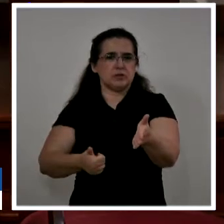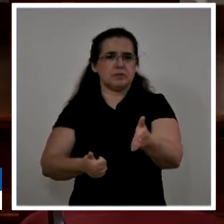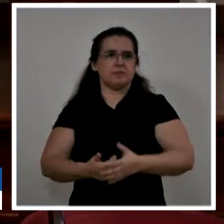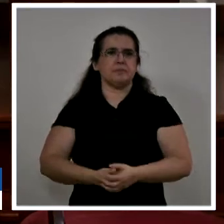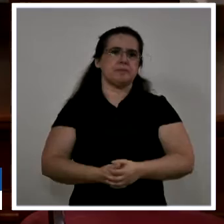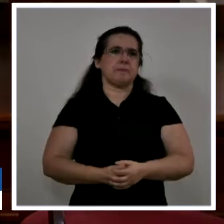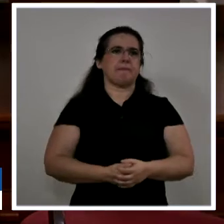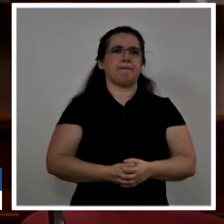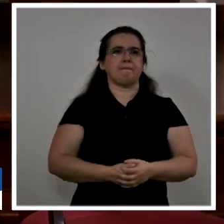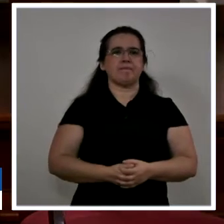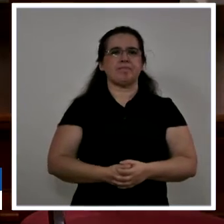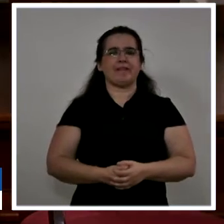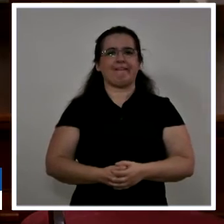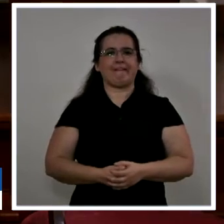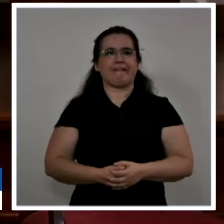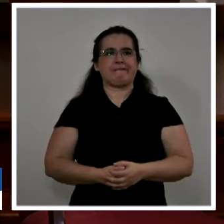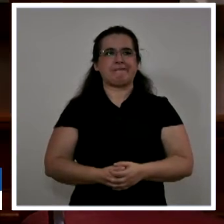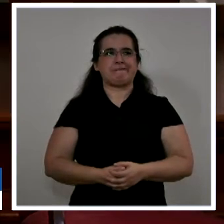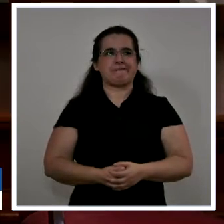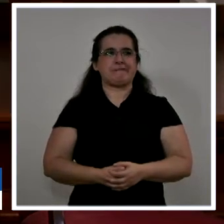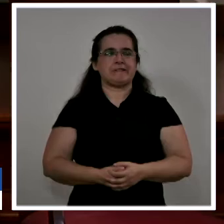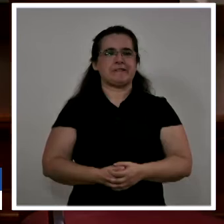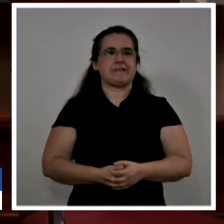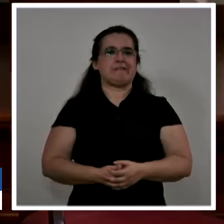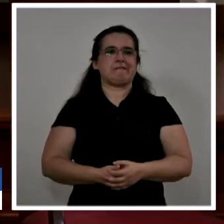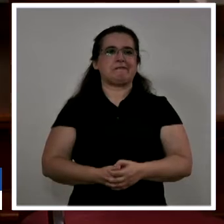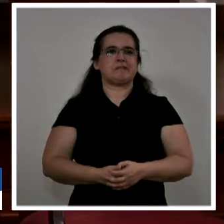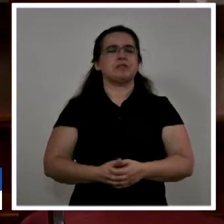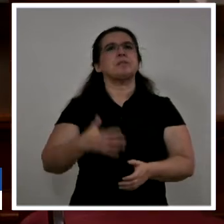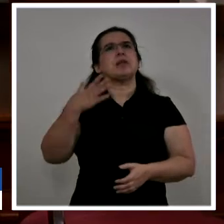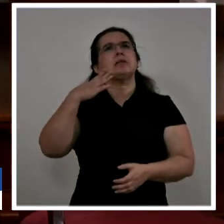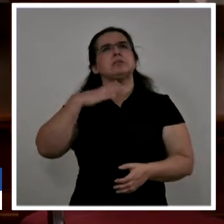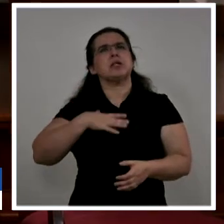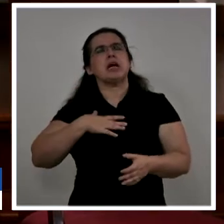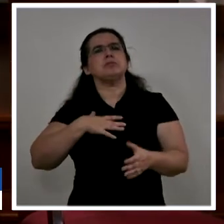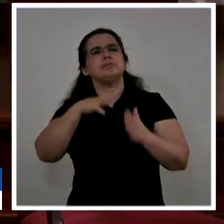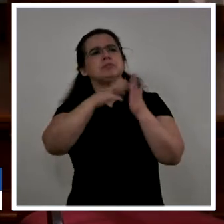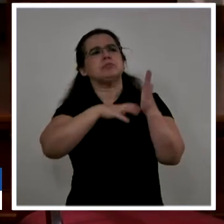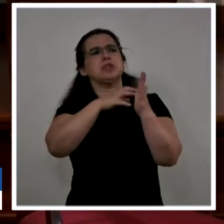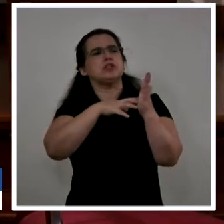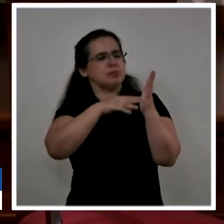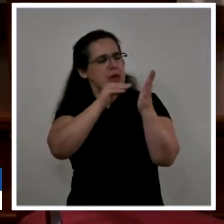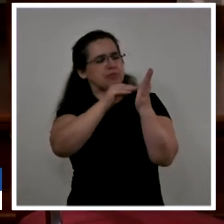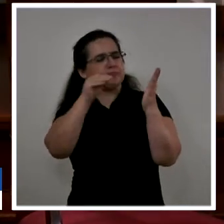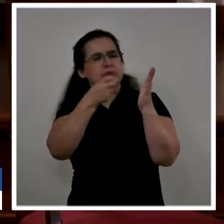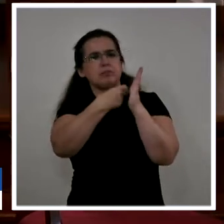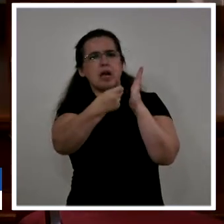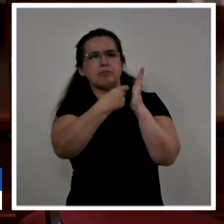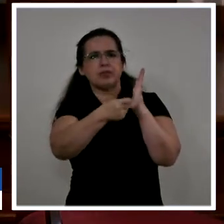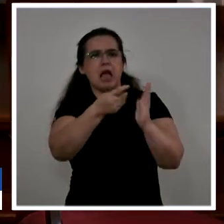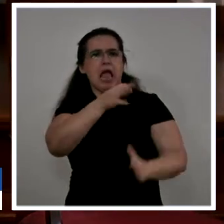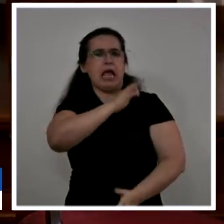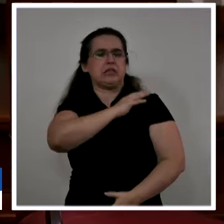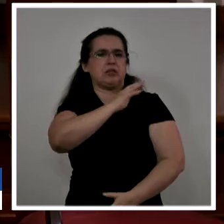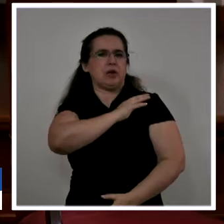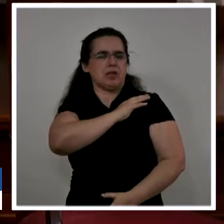Now I just want to read a couple of Ellen White statements that sort of bring this out also. Eu quero citar agora algumas citações de alguns textos de Ellen White que